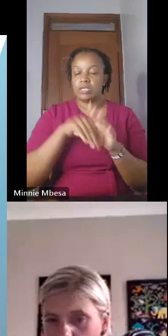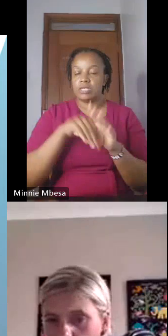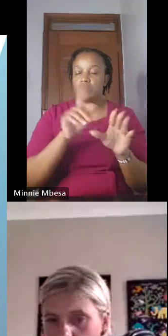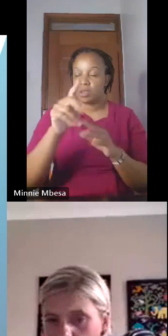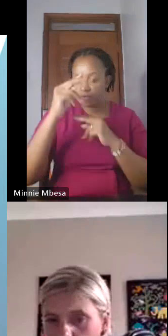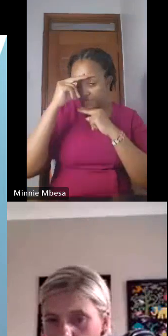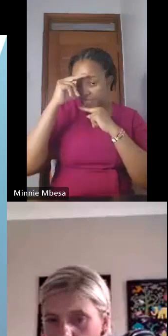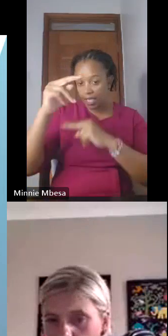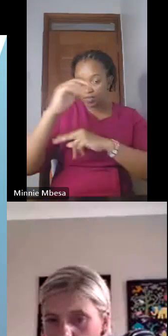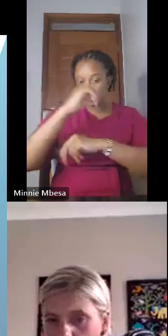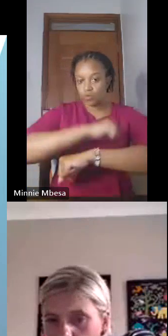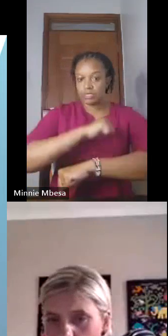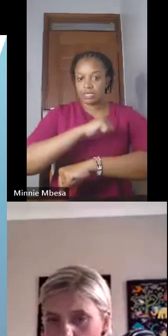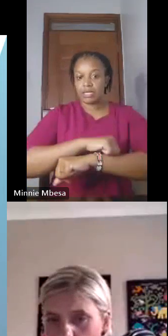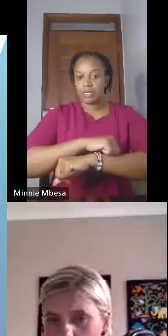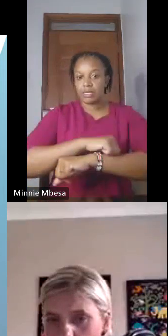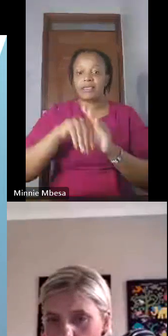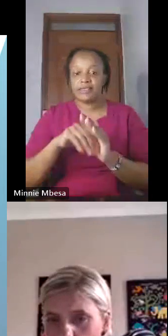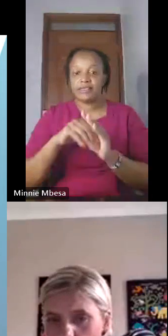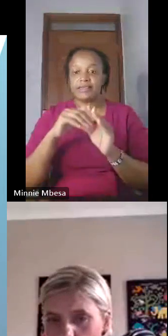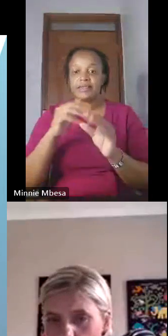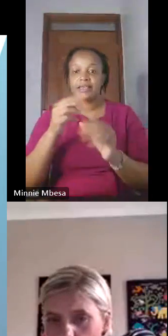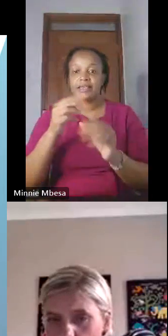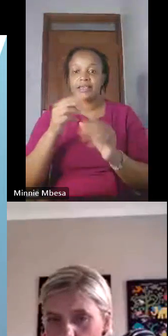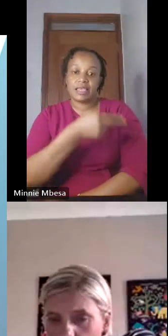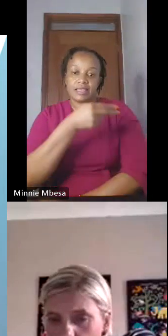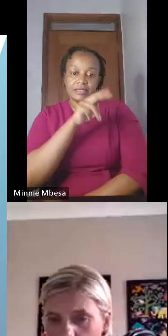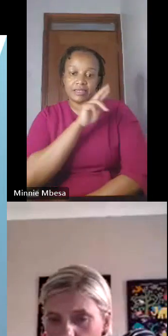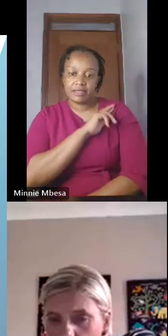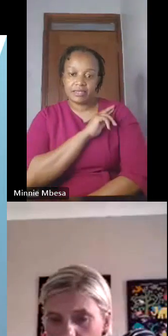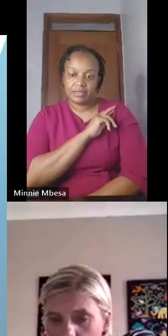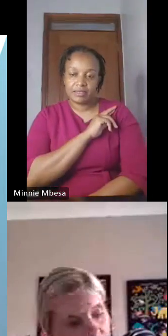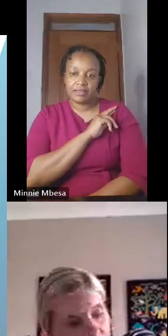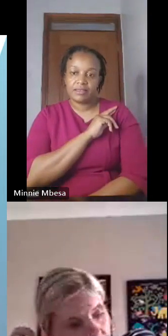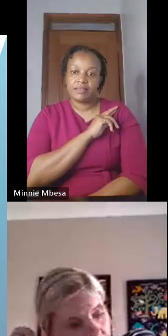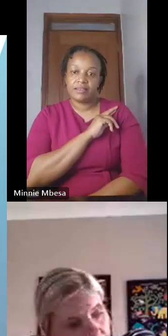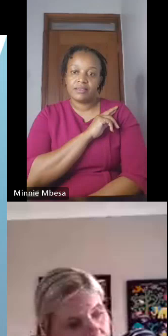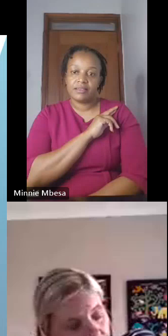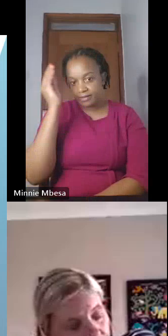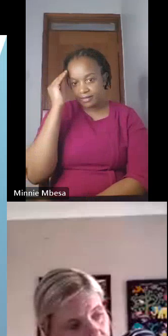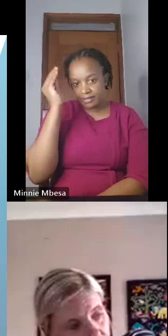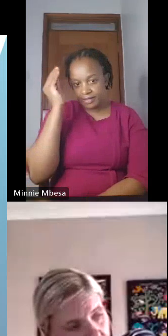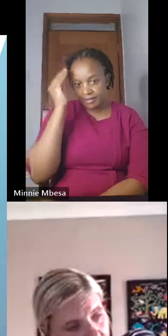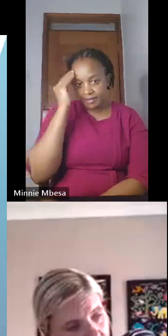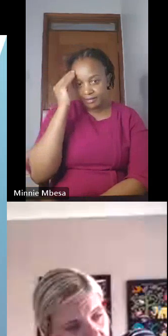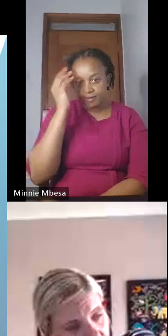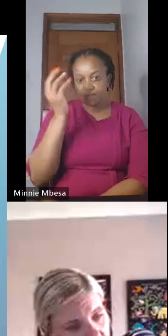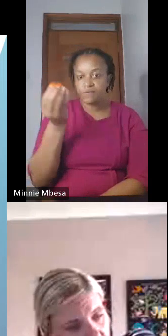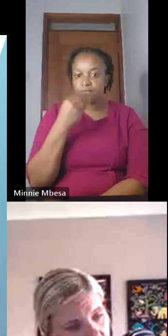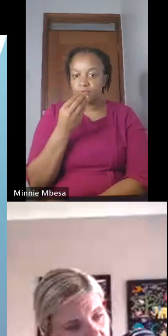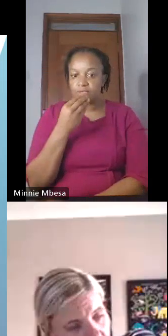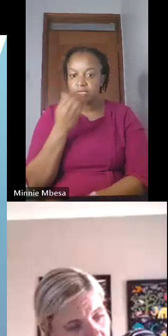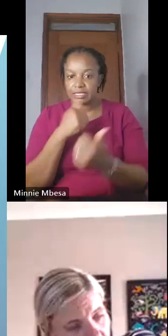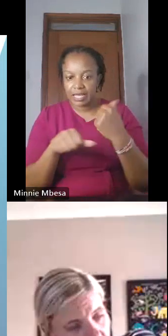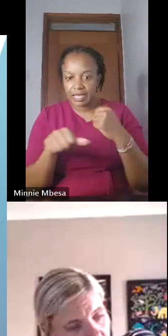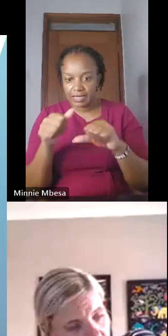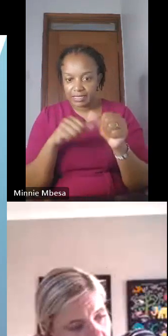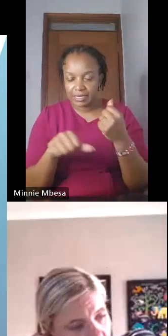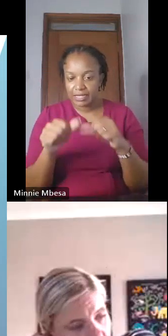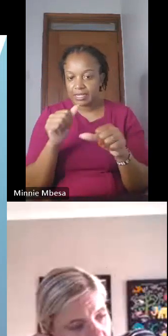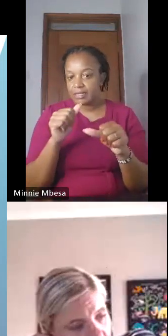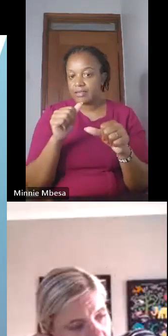And so I studied food science in my undergraduate course. In my undergraduate,